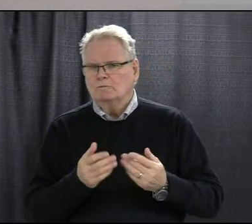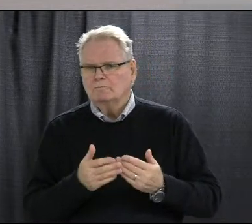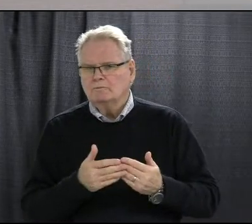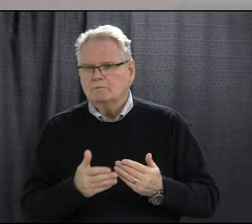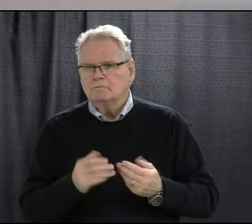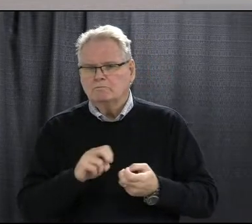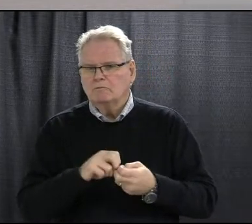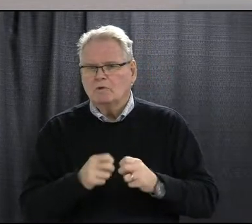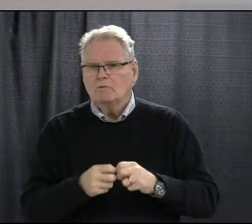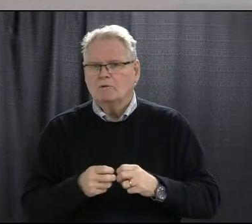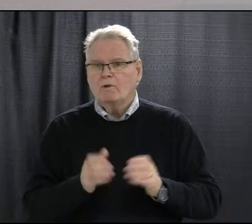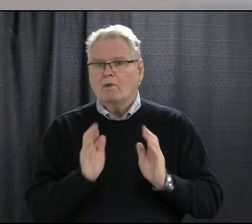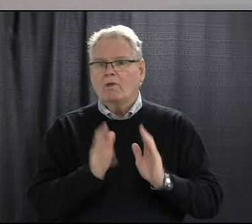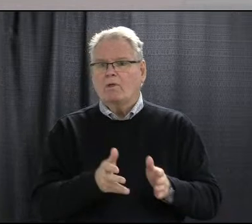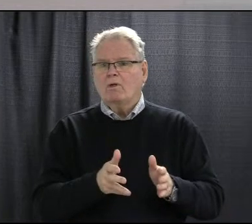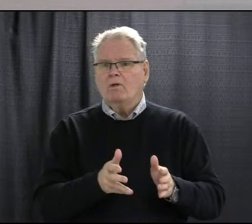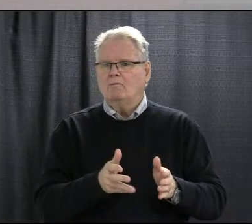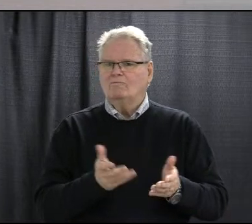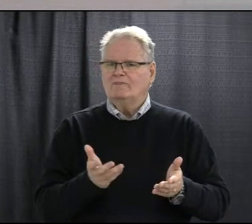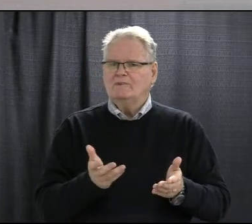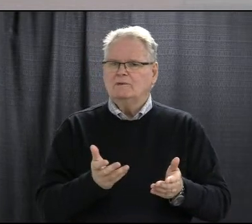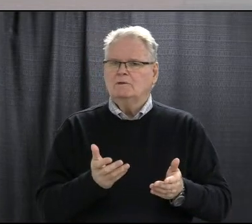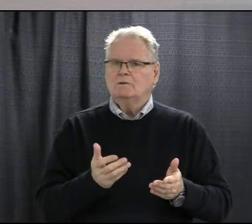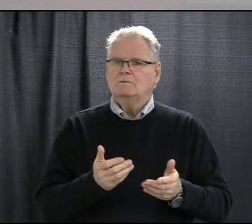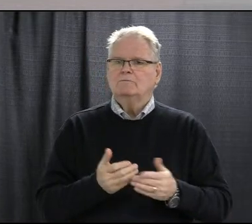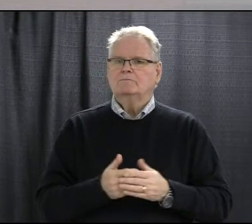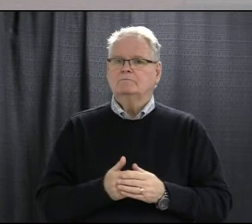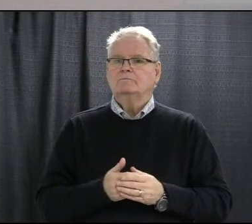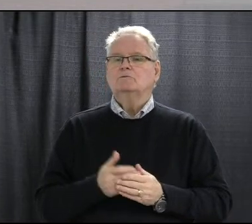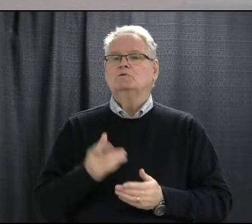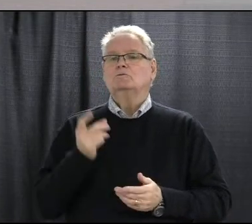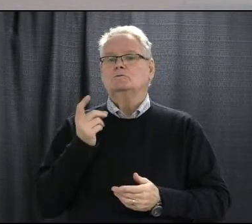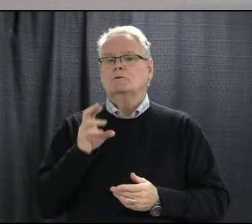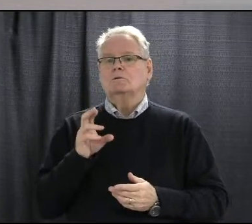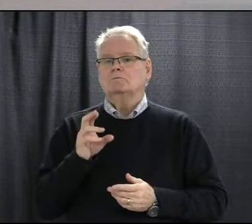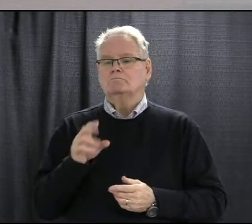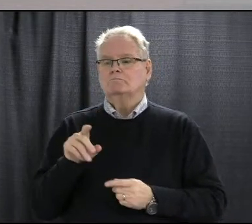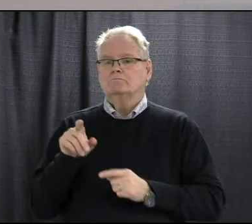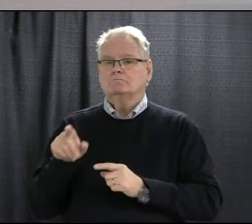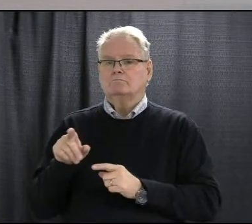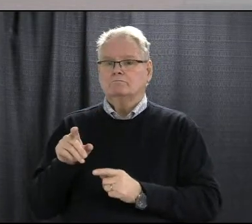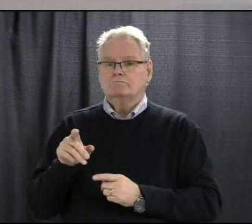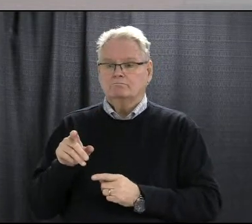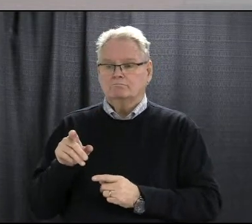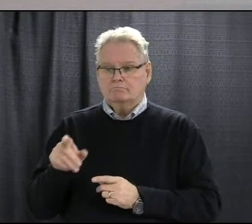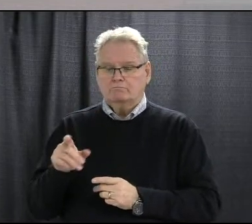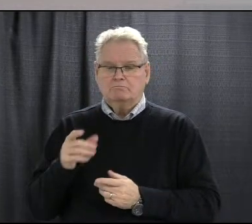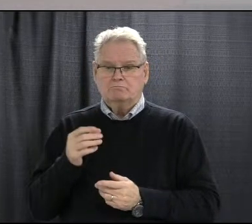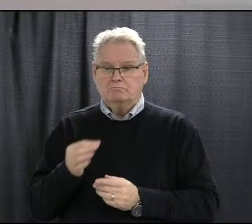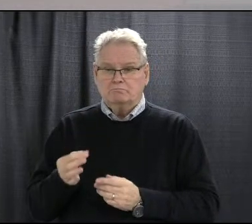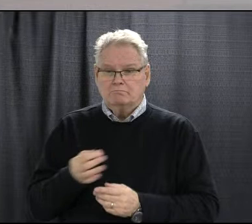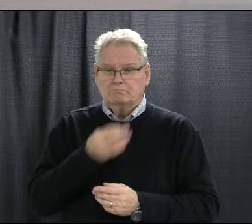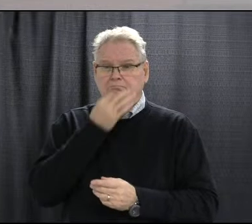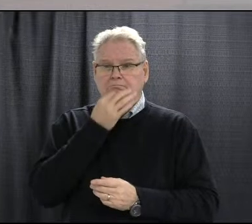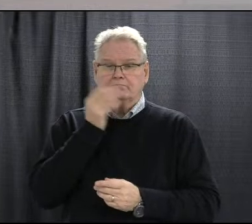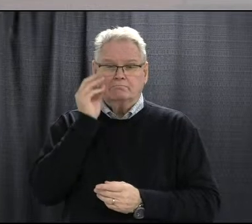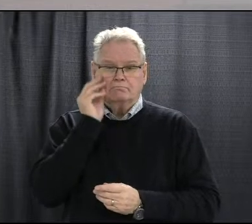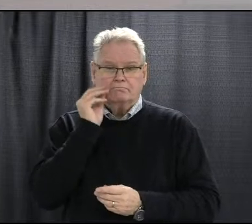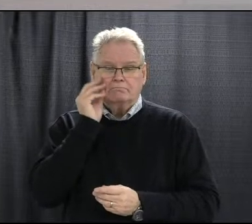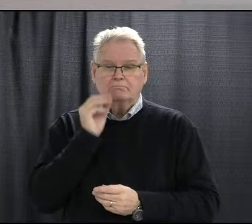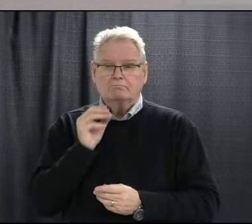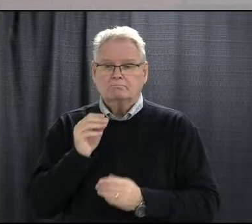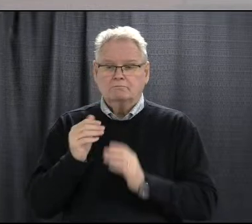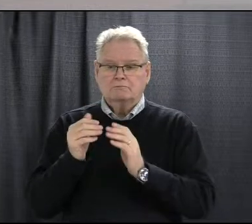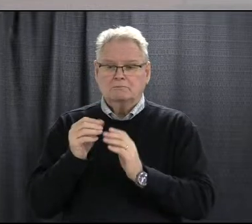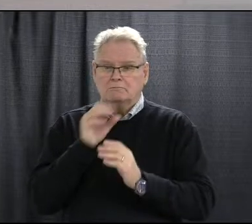top of that, so the approach is a bit different. And then the fact that you can get 3 or 4 or 5 different types of